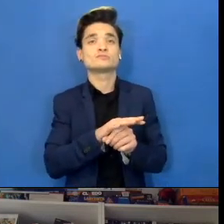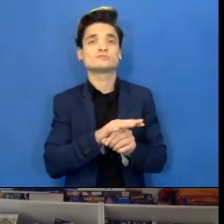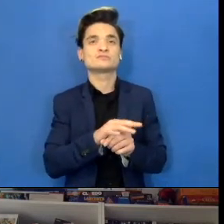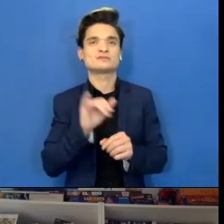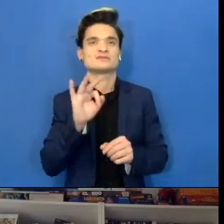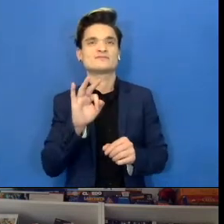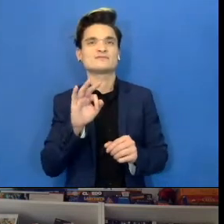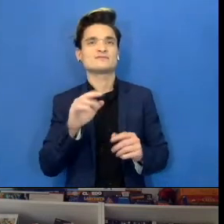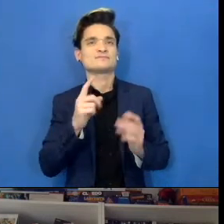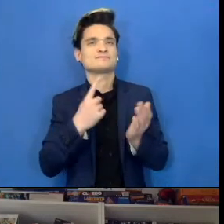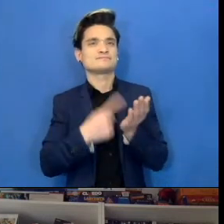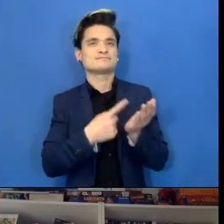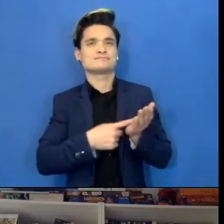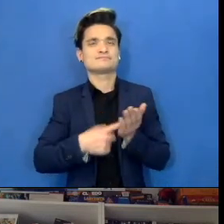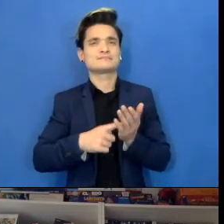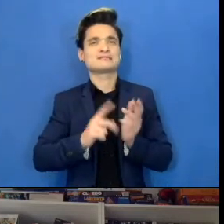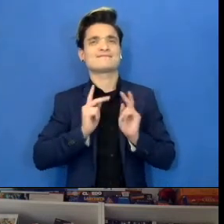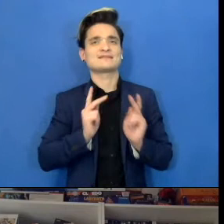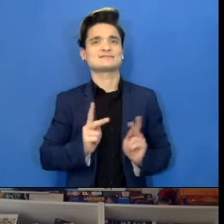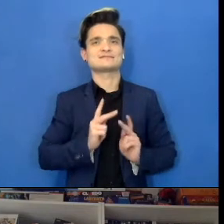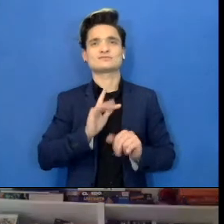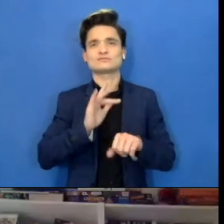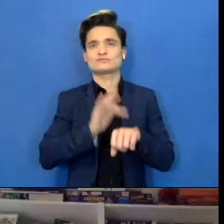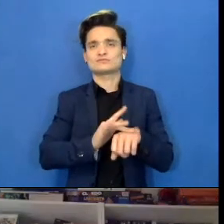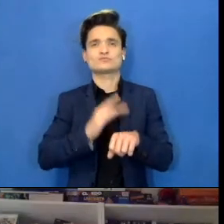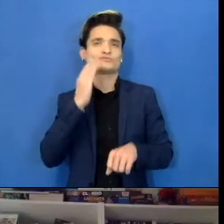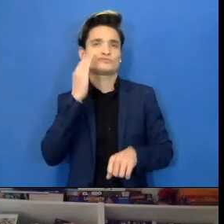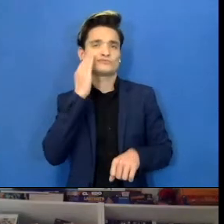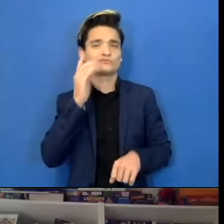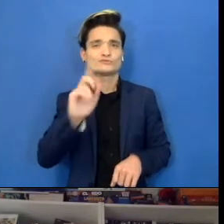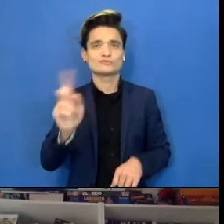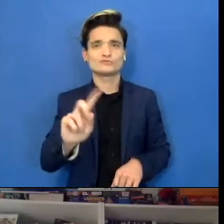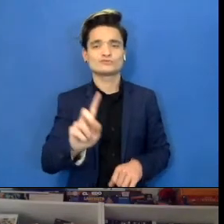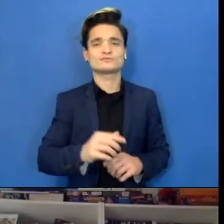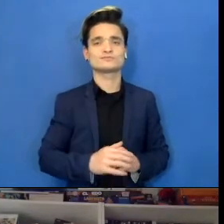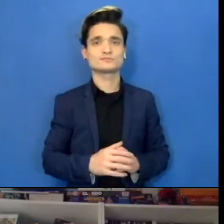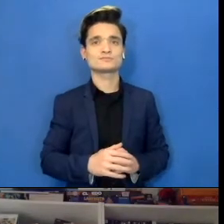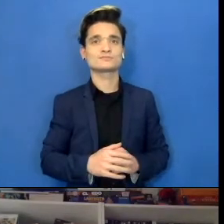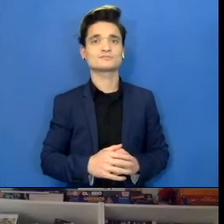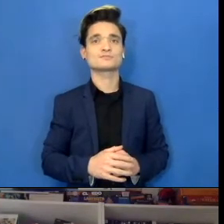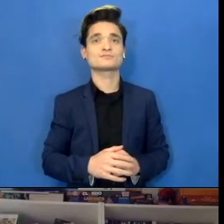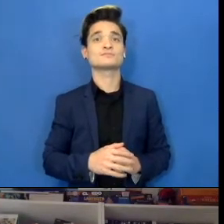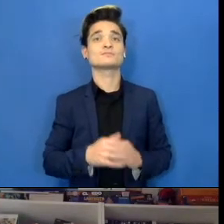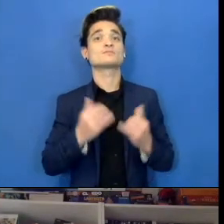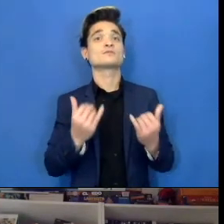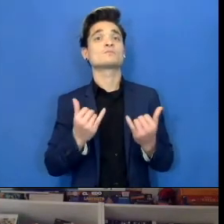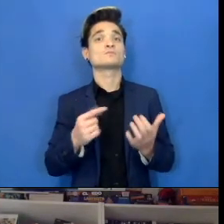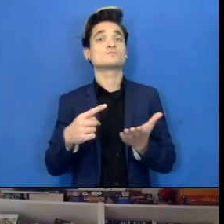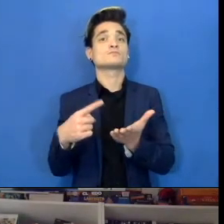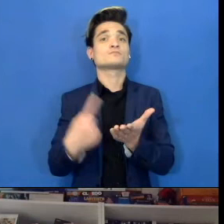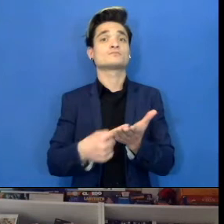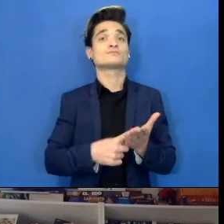So let's talk about enthusiastic, because this is also important. We'll get to the whole dynamic of saying